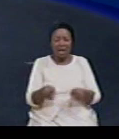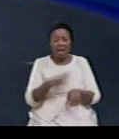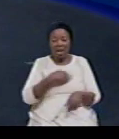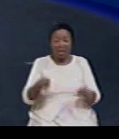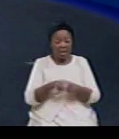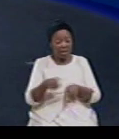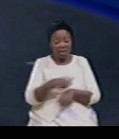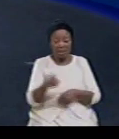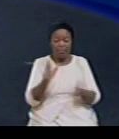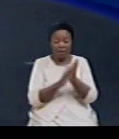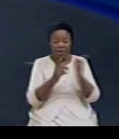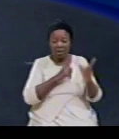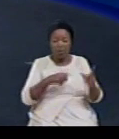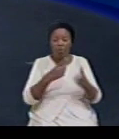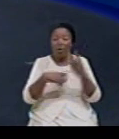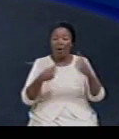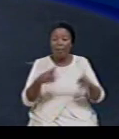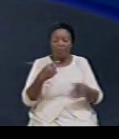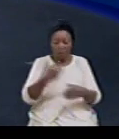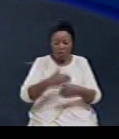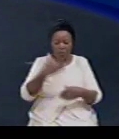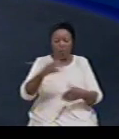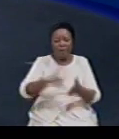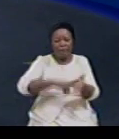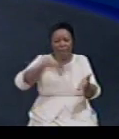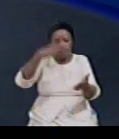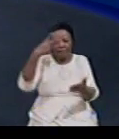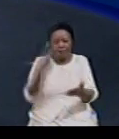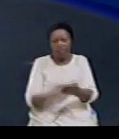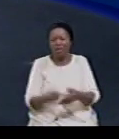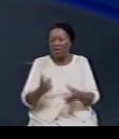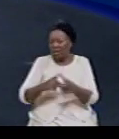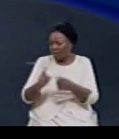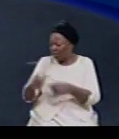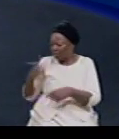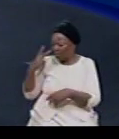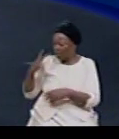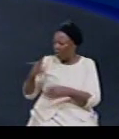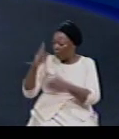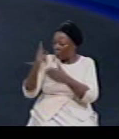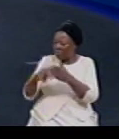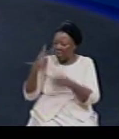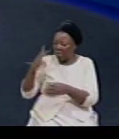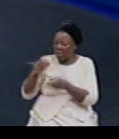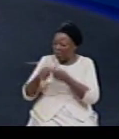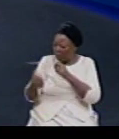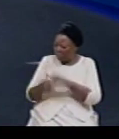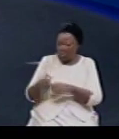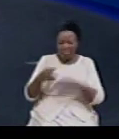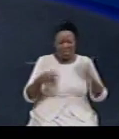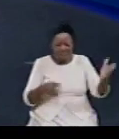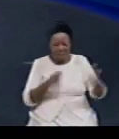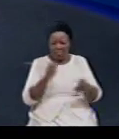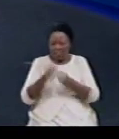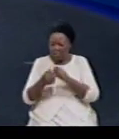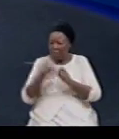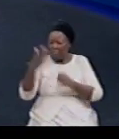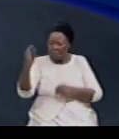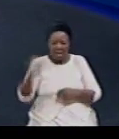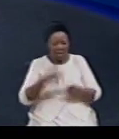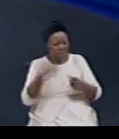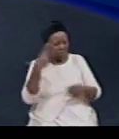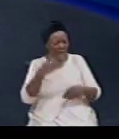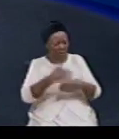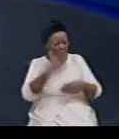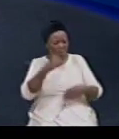going through, we cannot praise God now, look at the promised land and look at the walls of Jericho between us and that promised